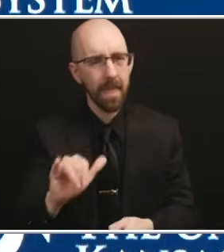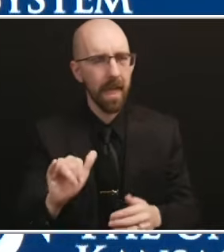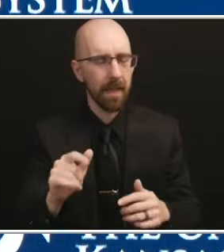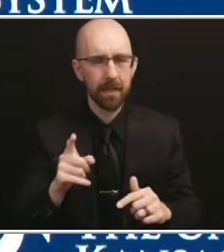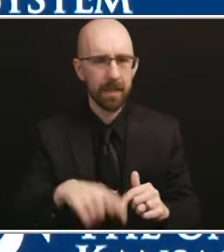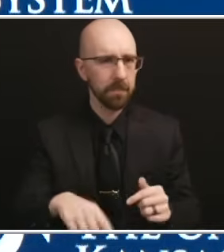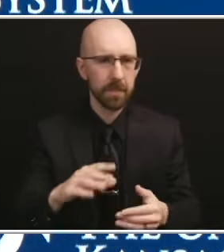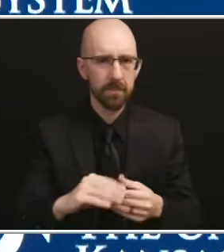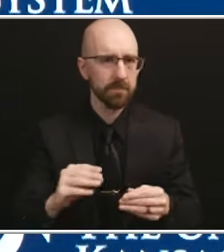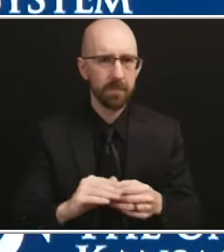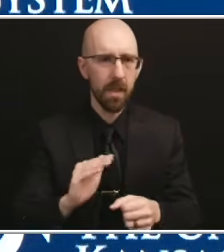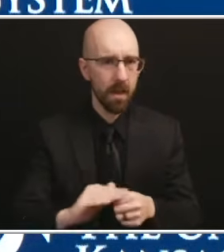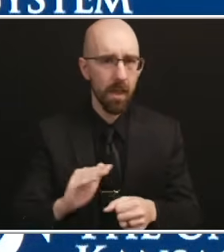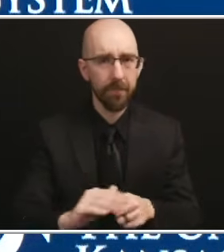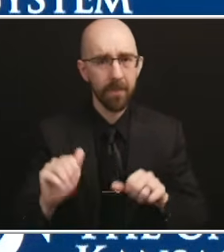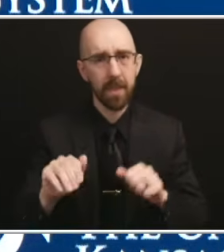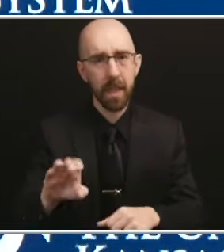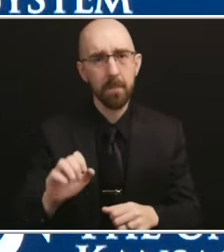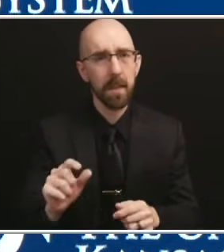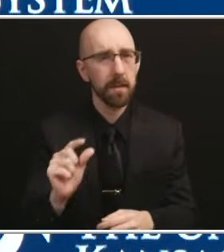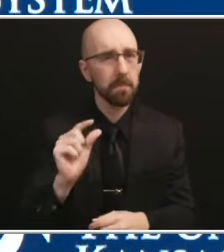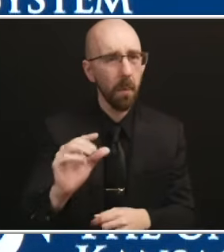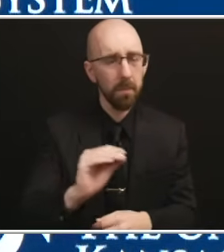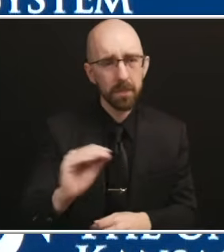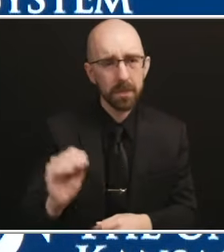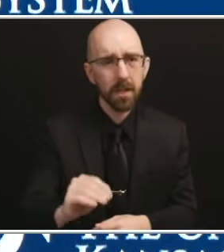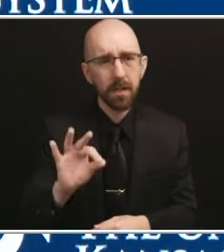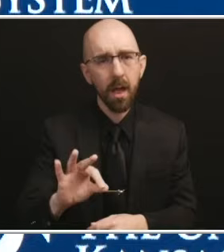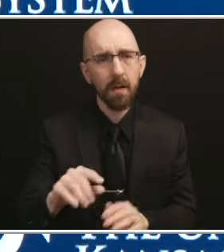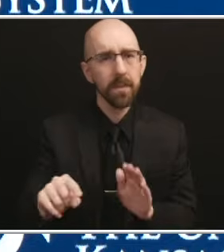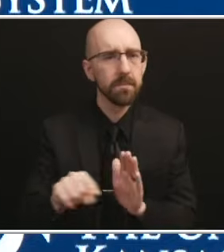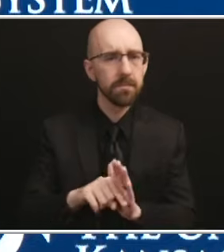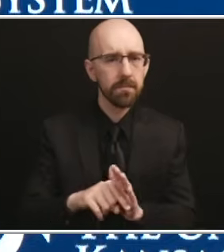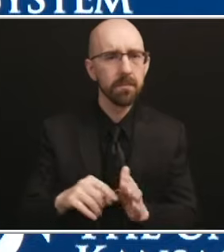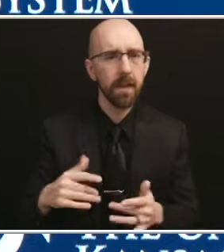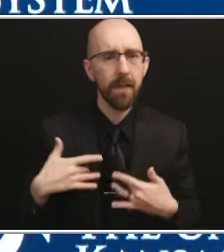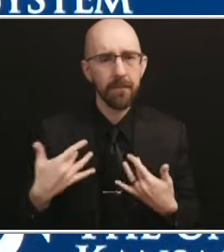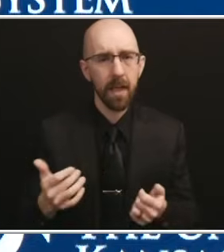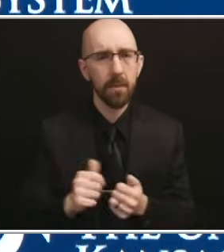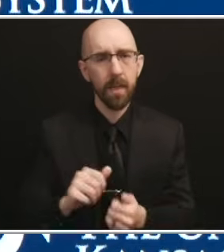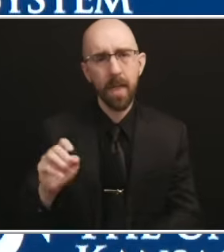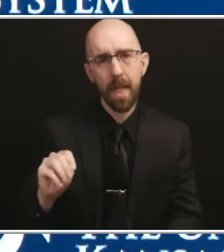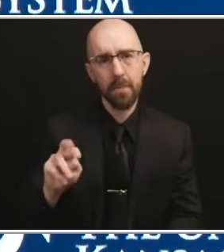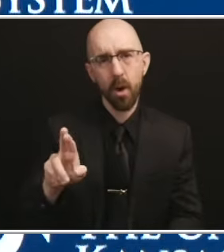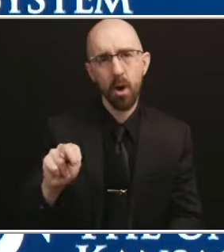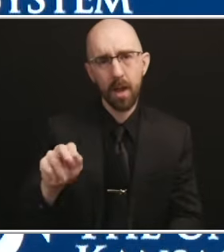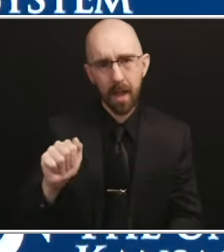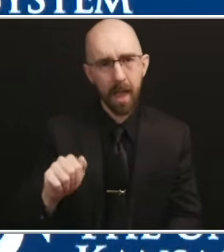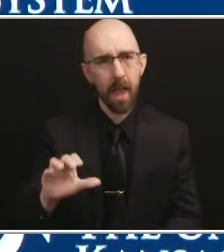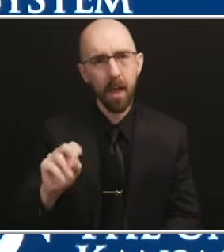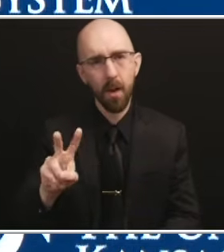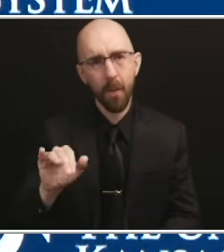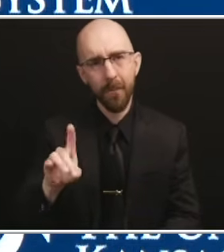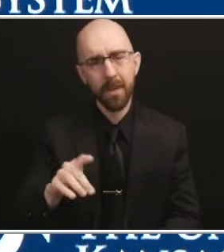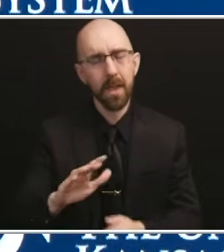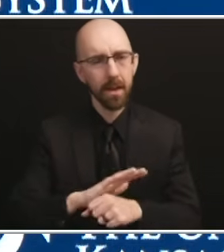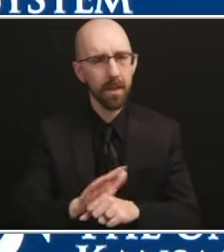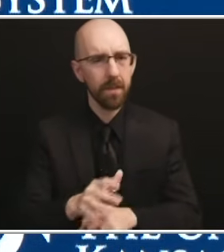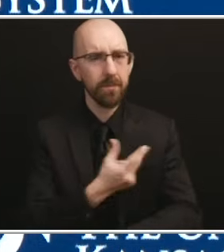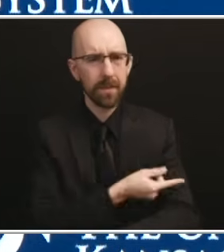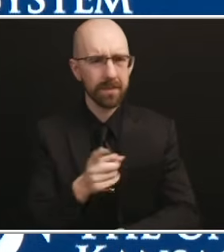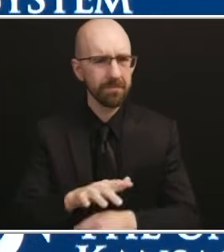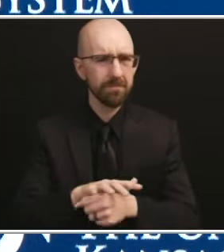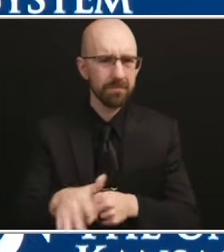we know there can be a very small percentage of adverse events with mRNA COVID vaccines, there is an abundance of